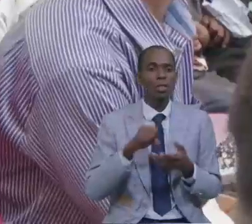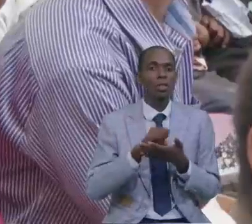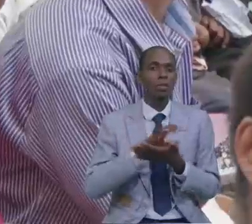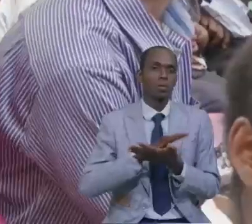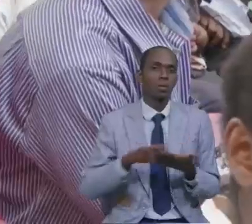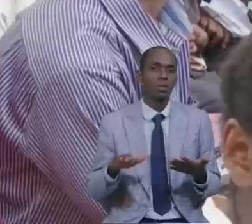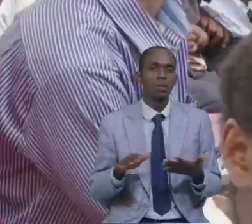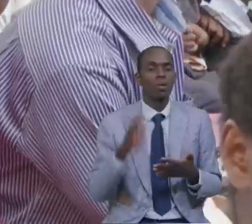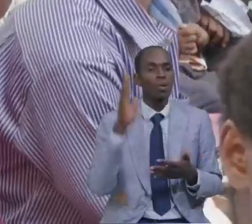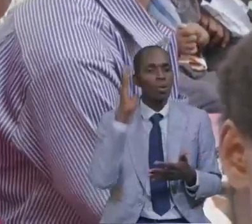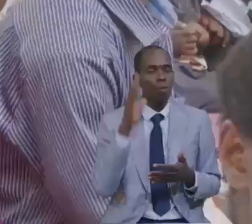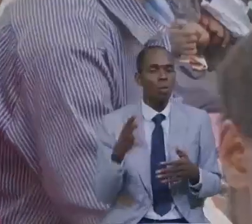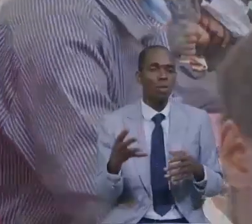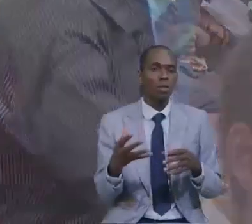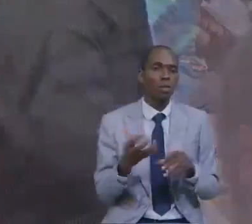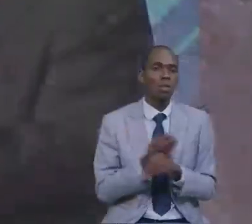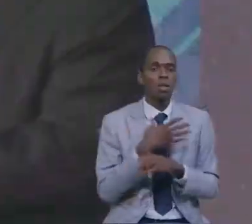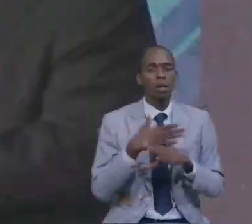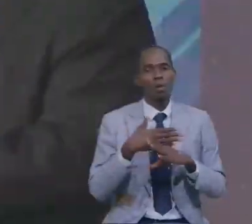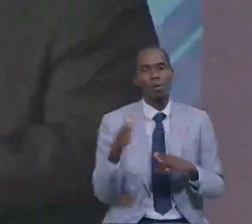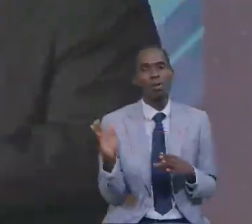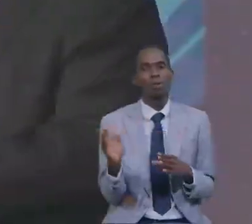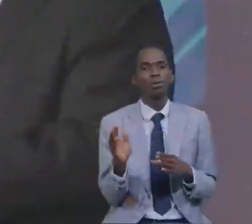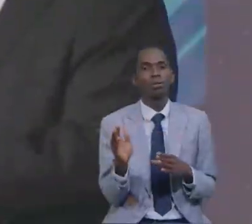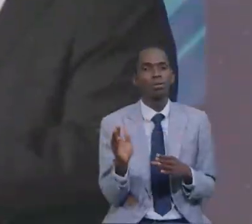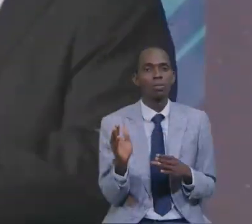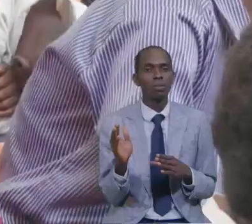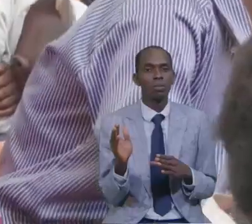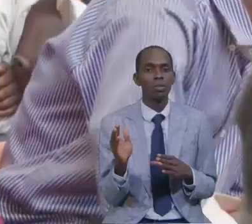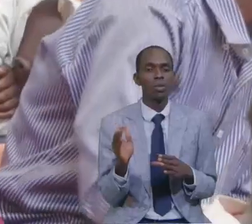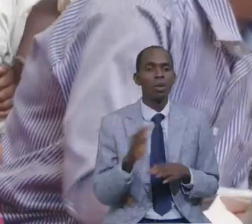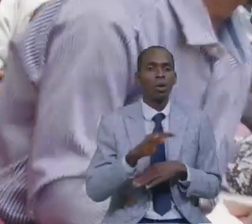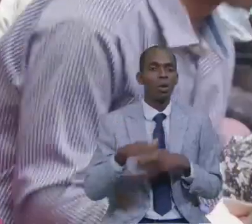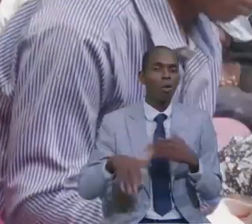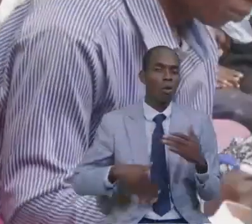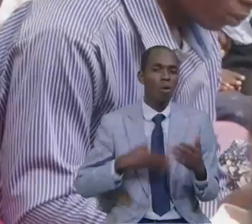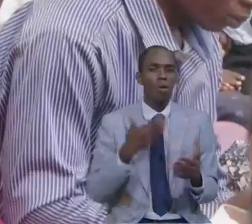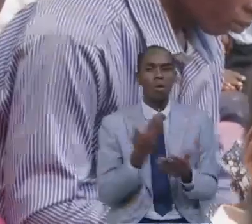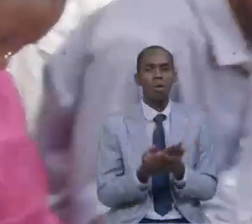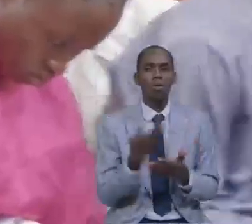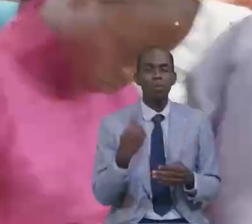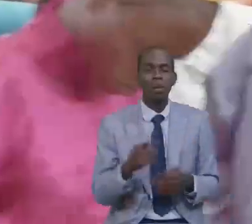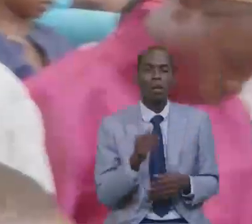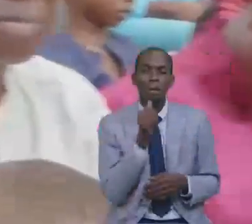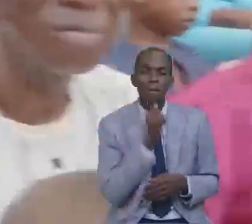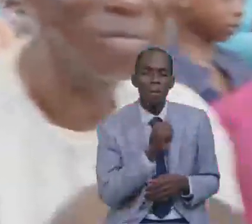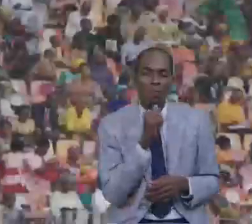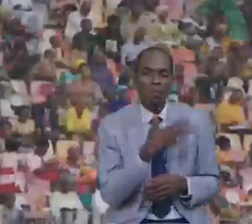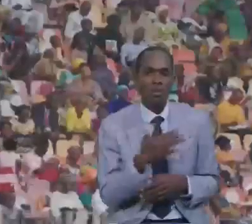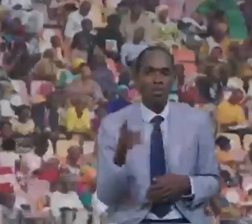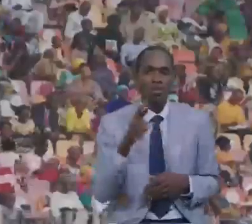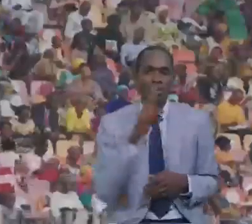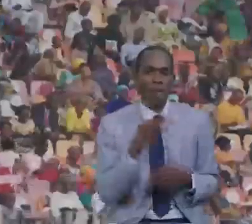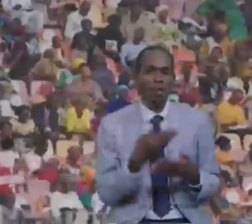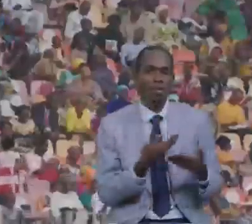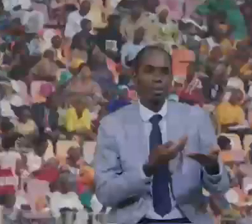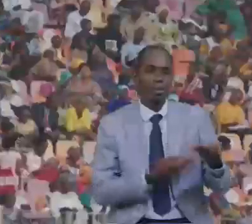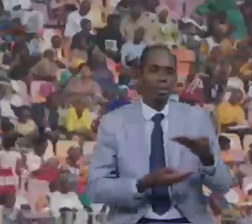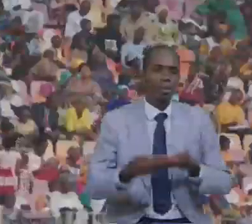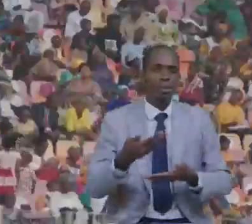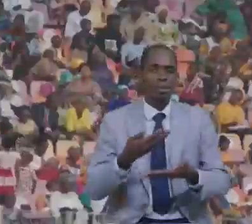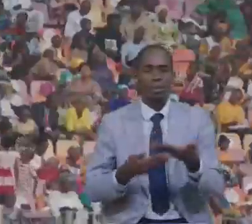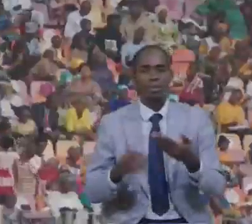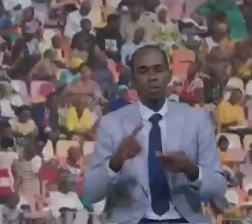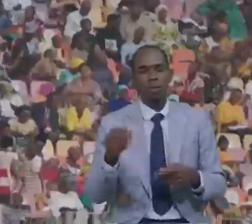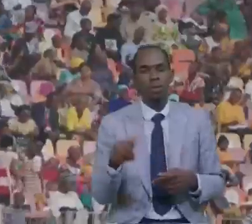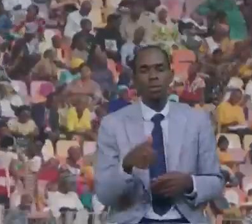we are sharing together. It says in Hebrews chapter 2, verse 9, but we see